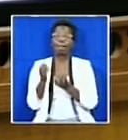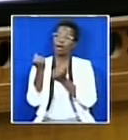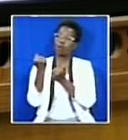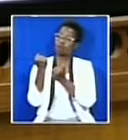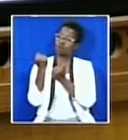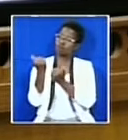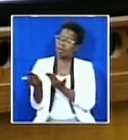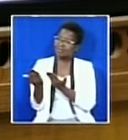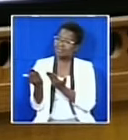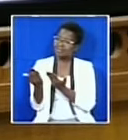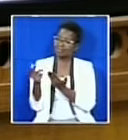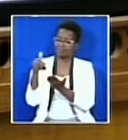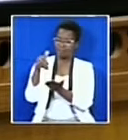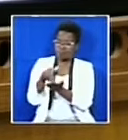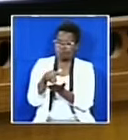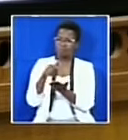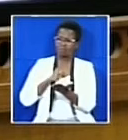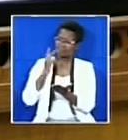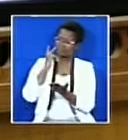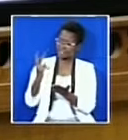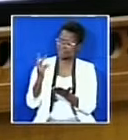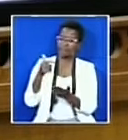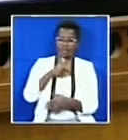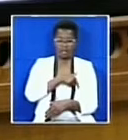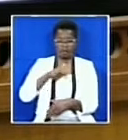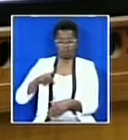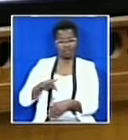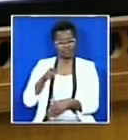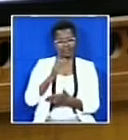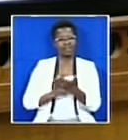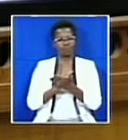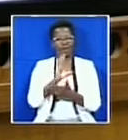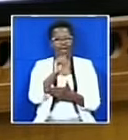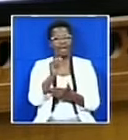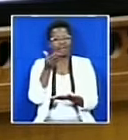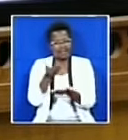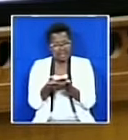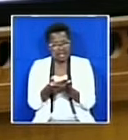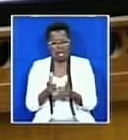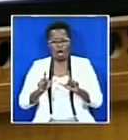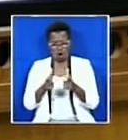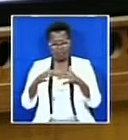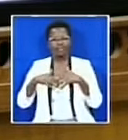is, it is the president who has the right to appoint a commission.